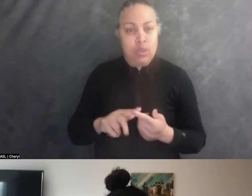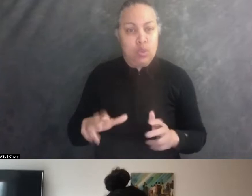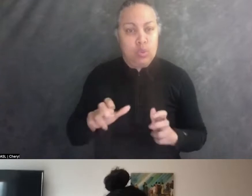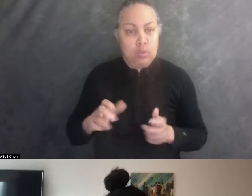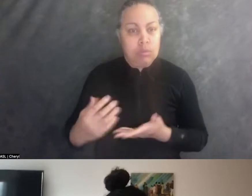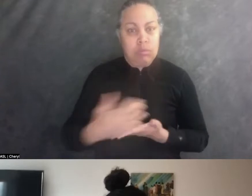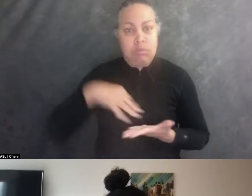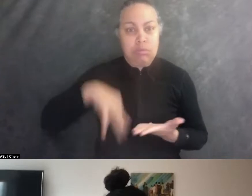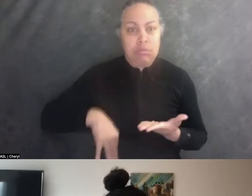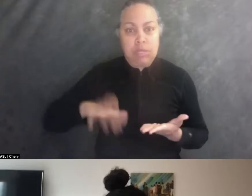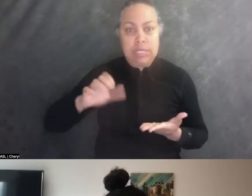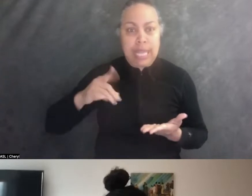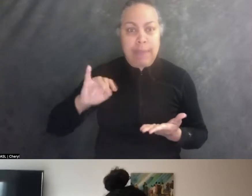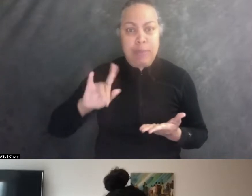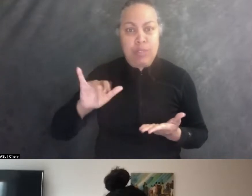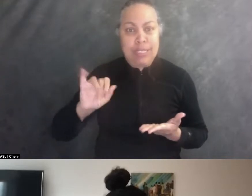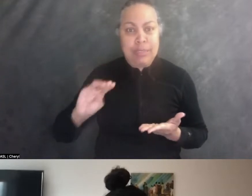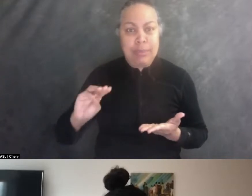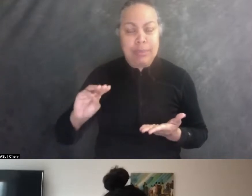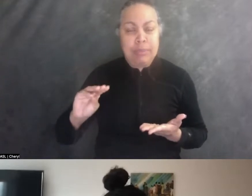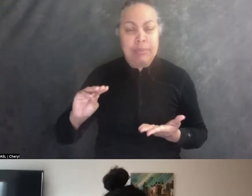so it also contains a sense of